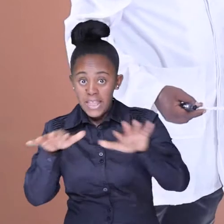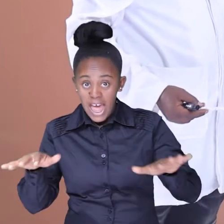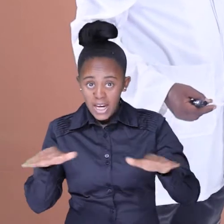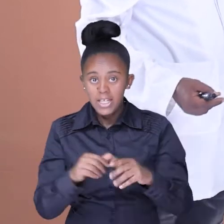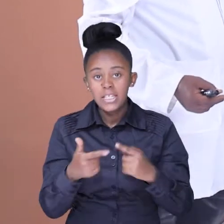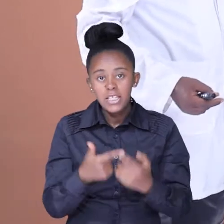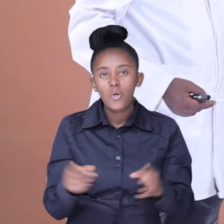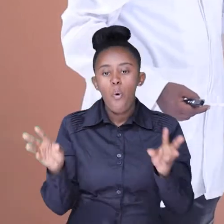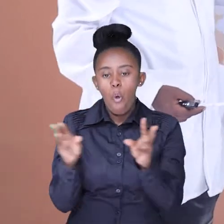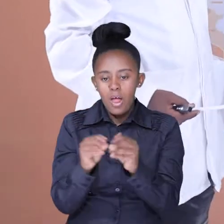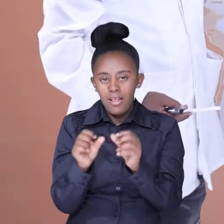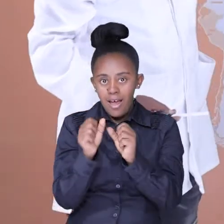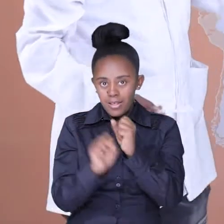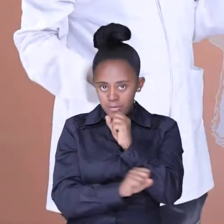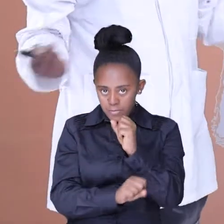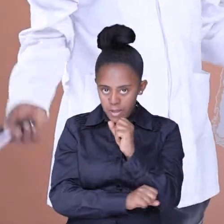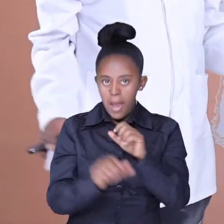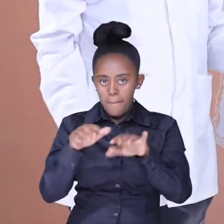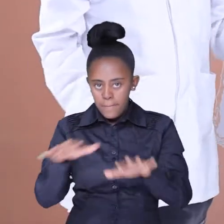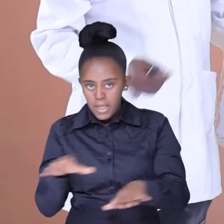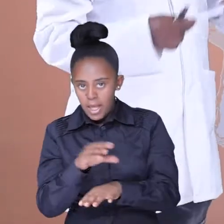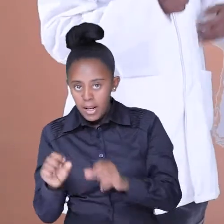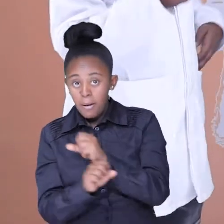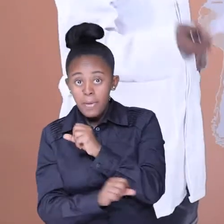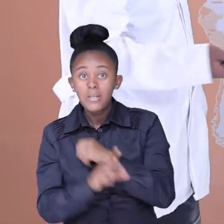this collector as a base, emitter and the bases are